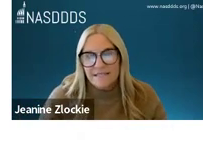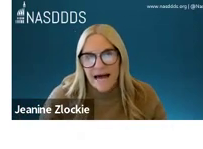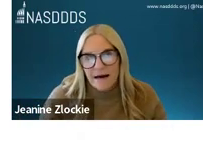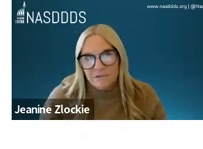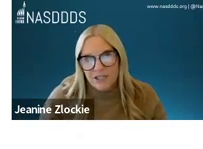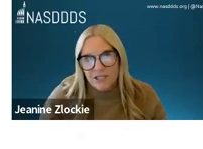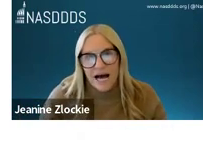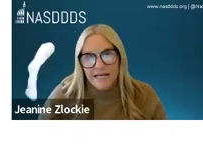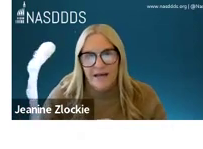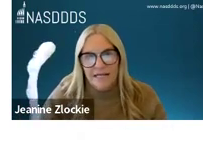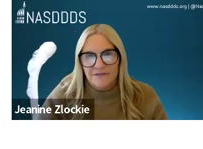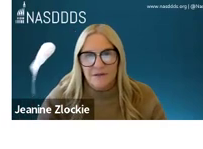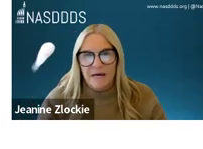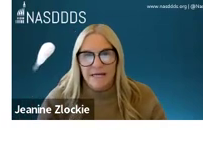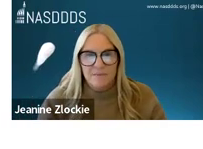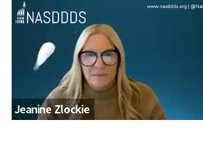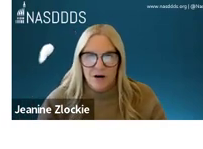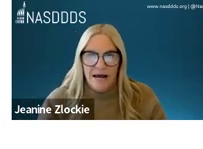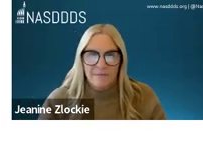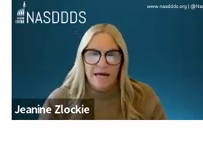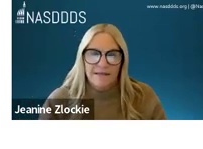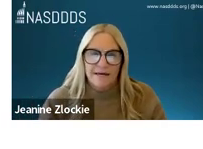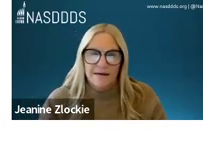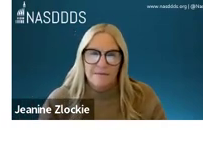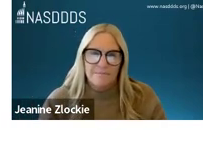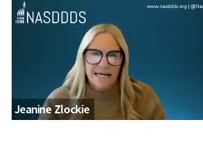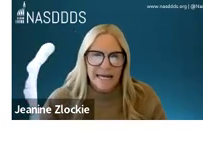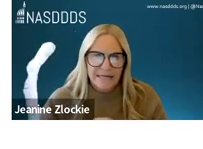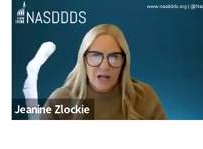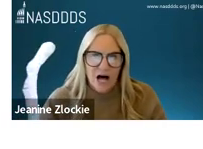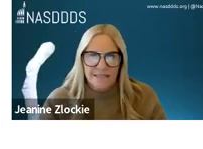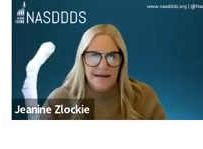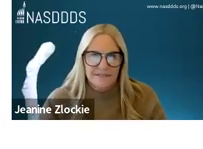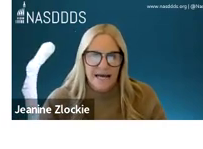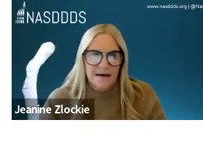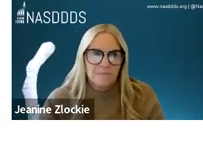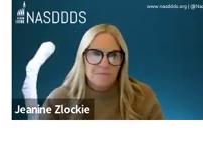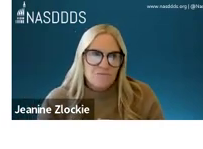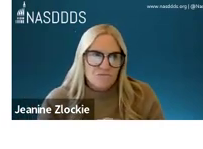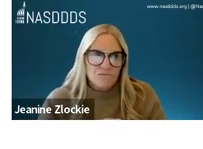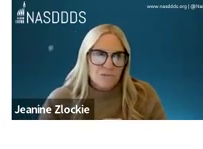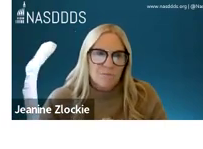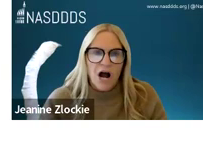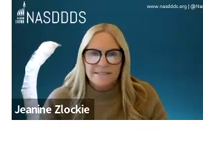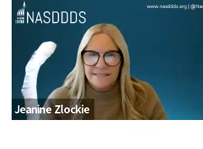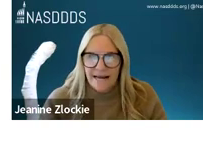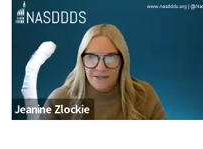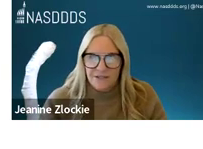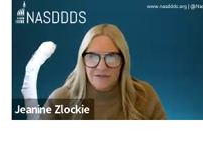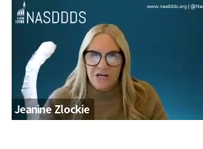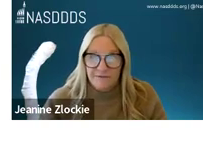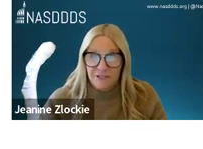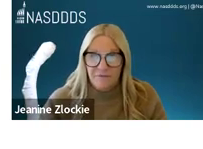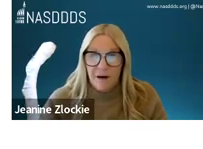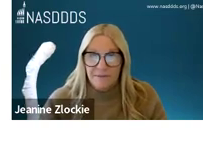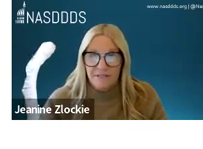CMS established guidelines for the Medicaid program, and the Medicaid laws have set broad